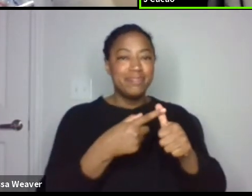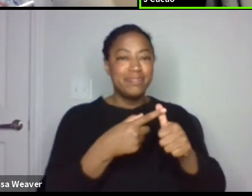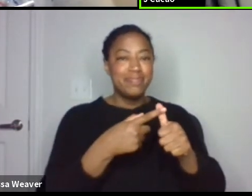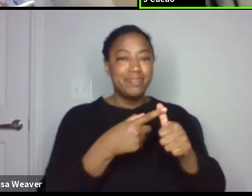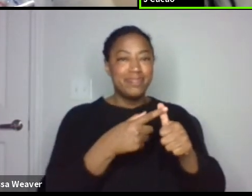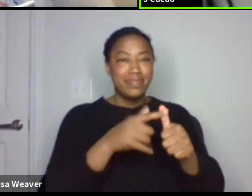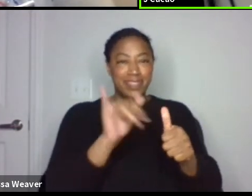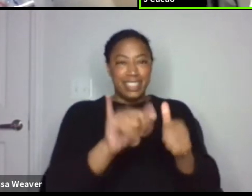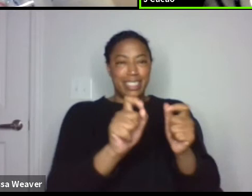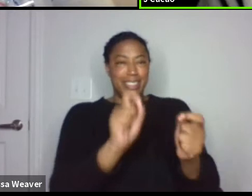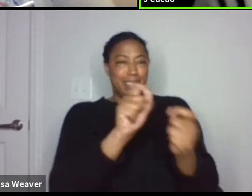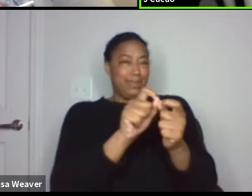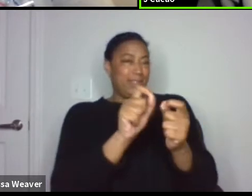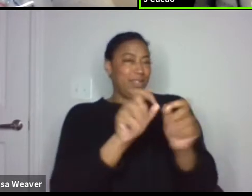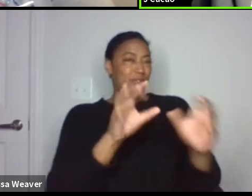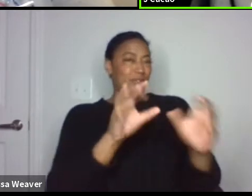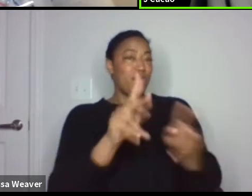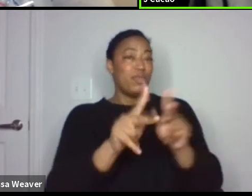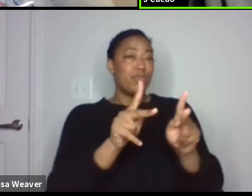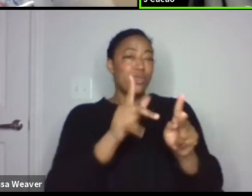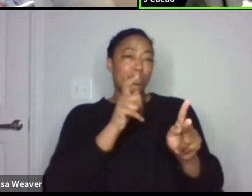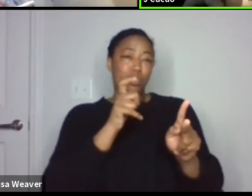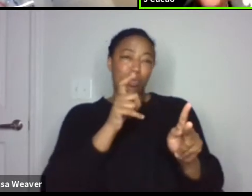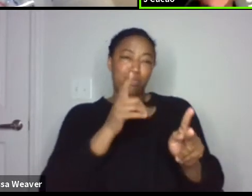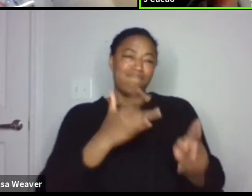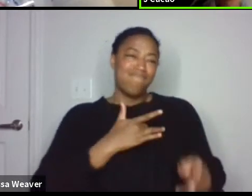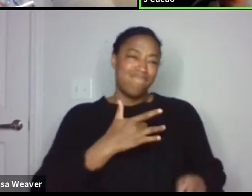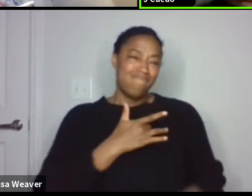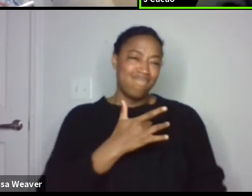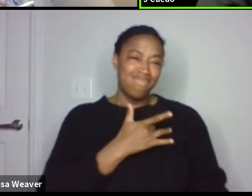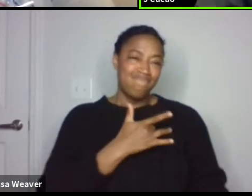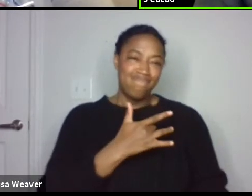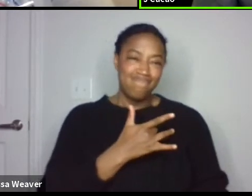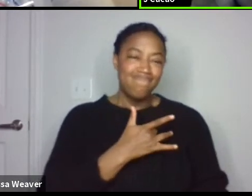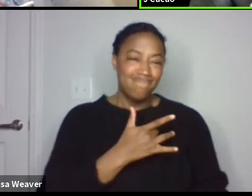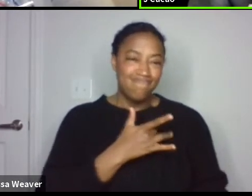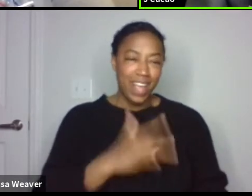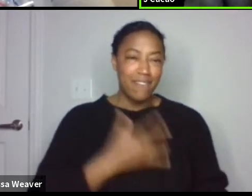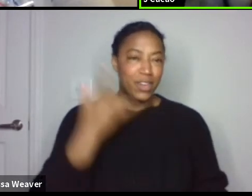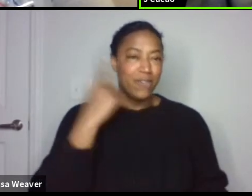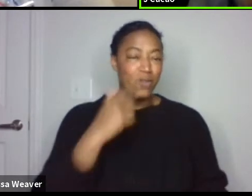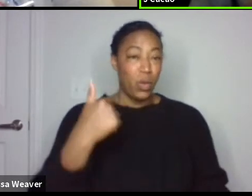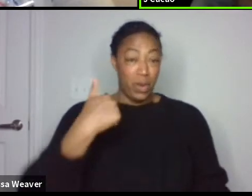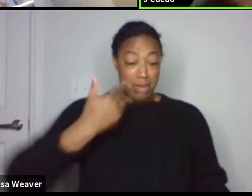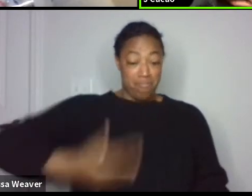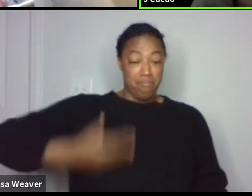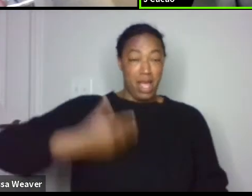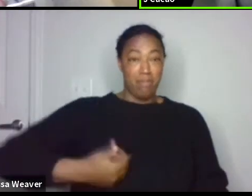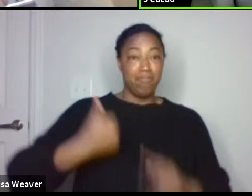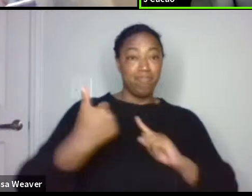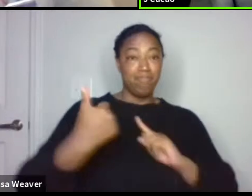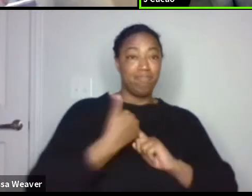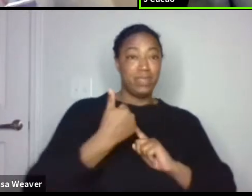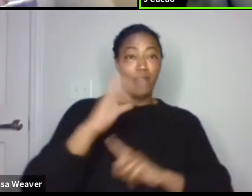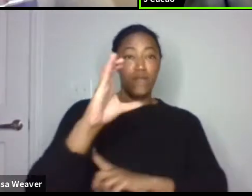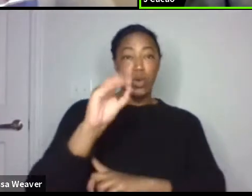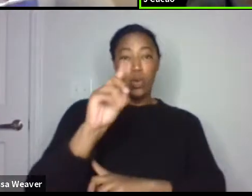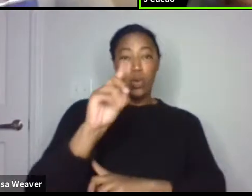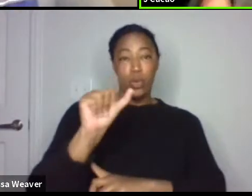group of people that's near and dear to my heart. You know what I mean? I am what's known in the deaf community as a coda, a child of a deaf